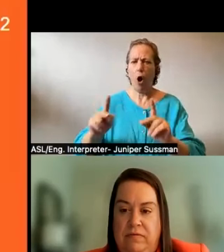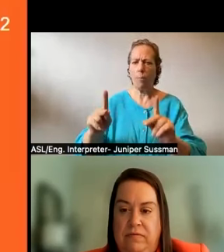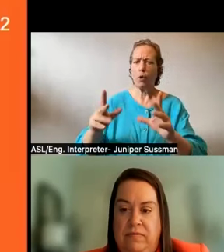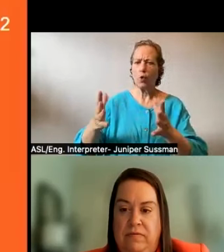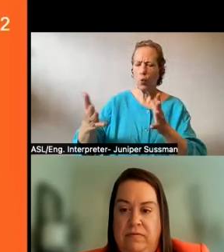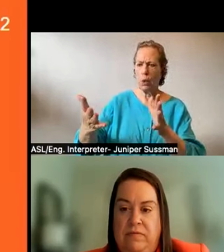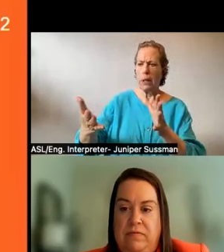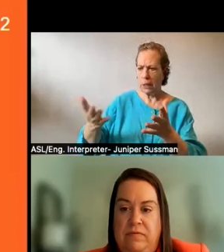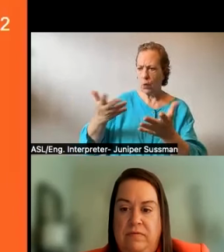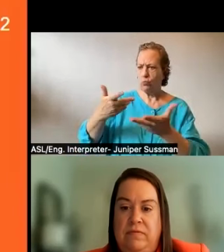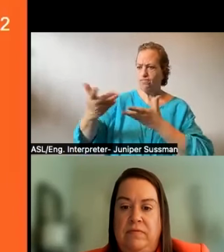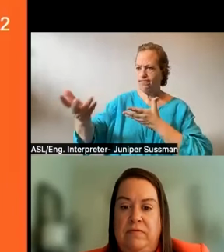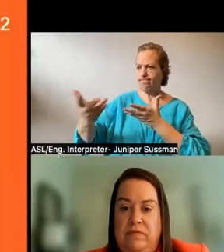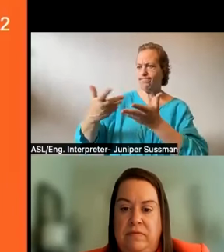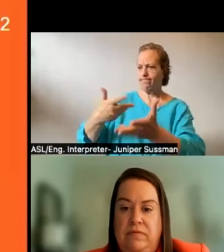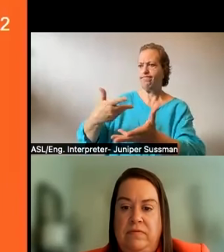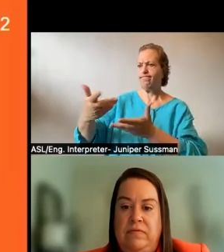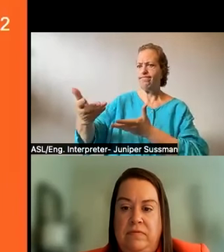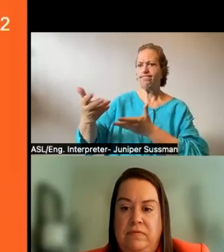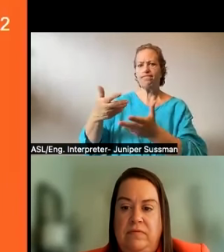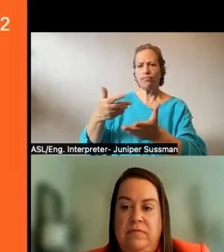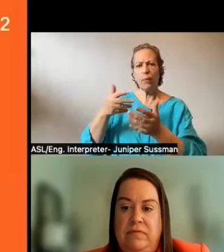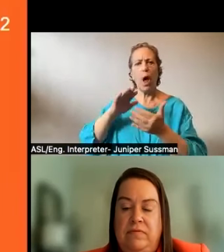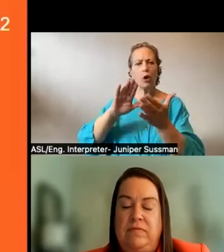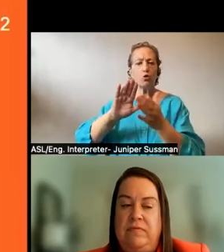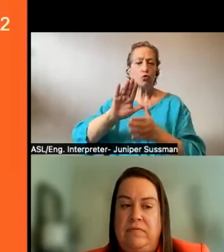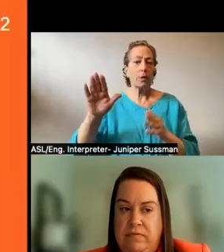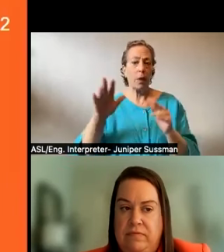get, kind of address the issue that they're having.